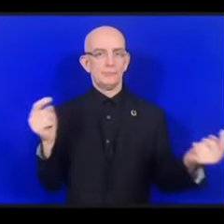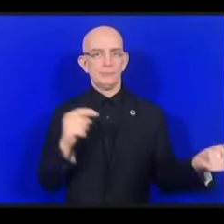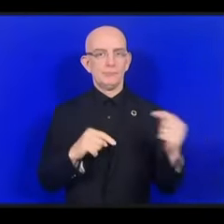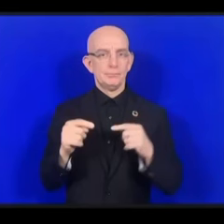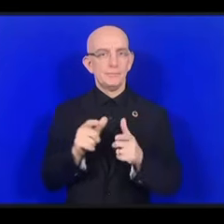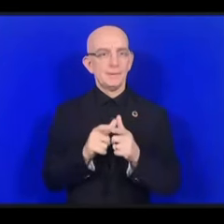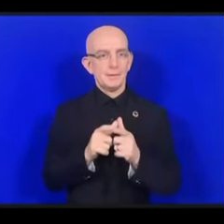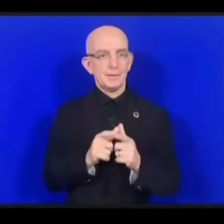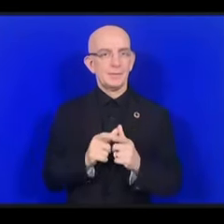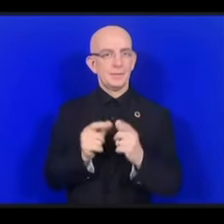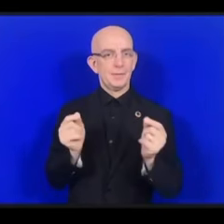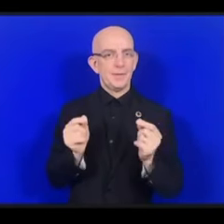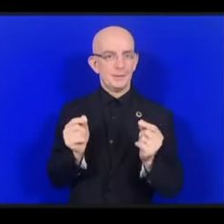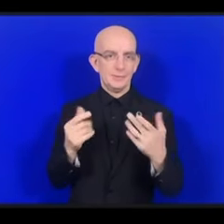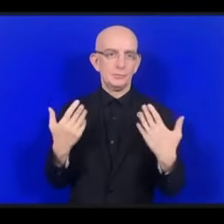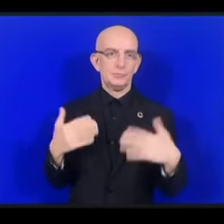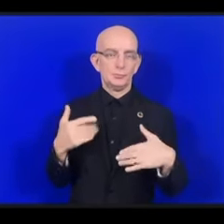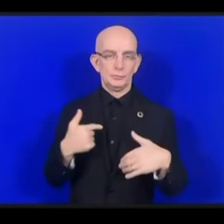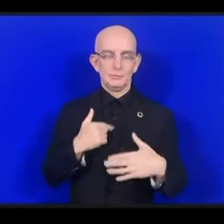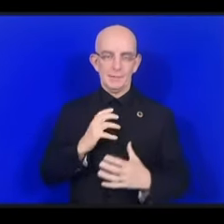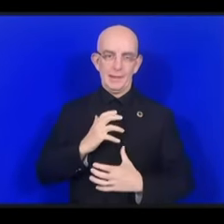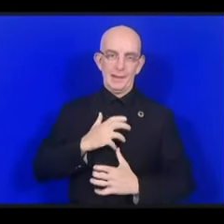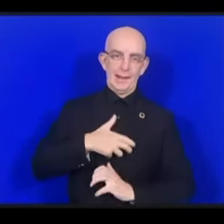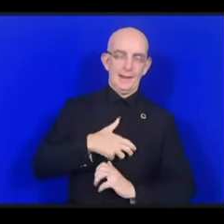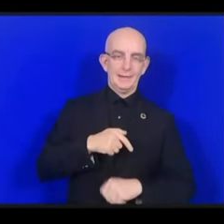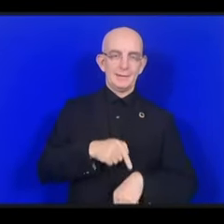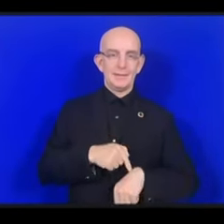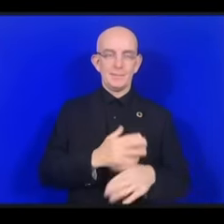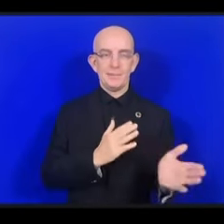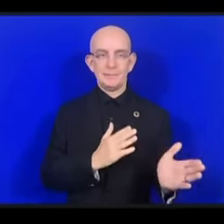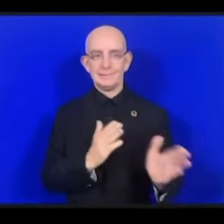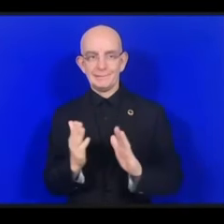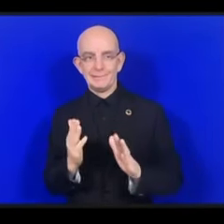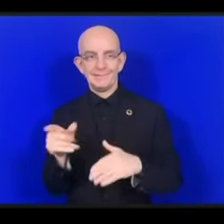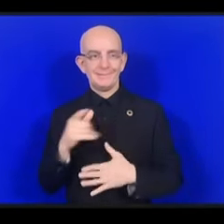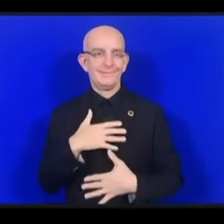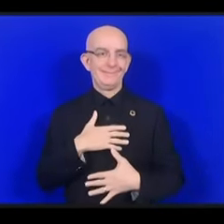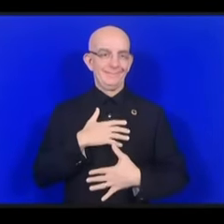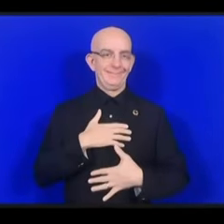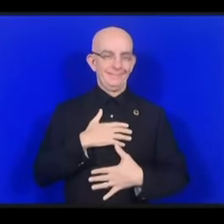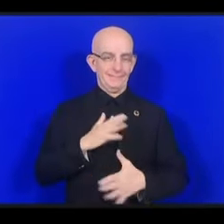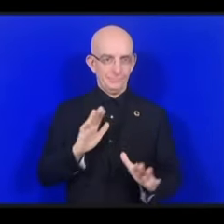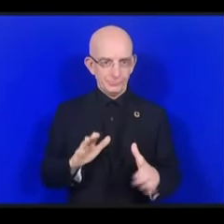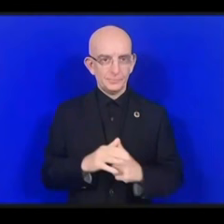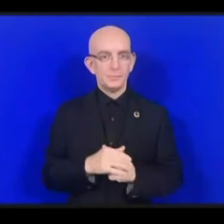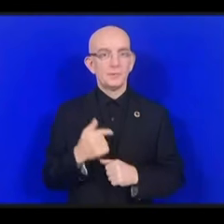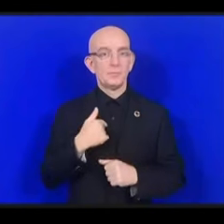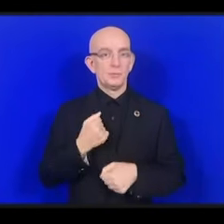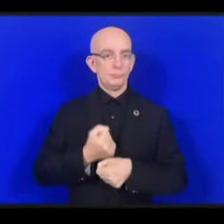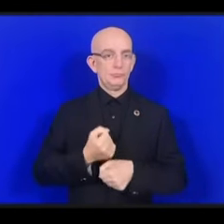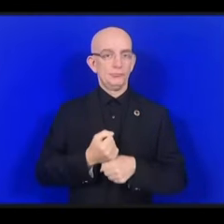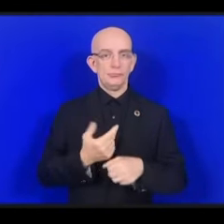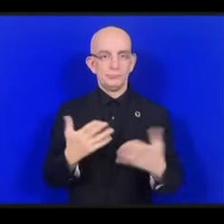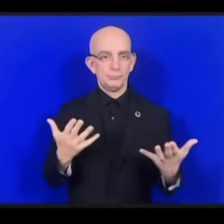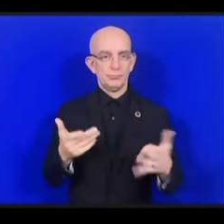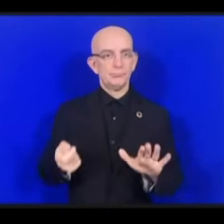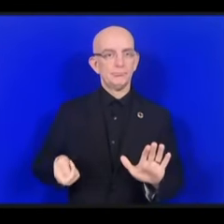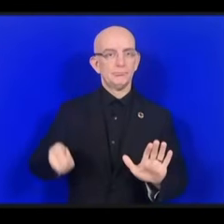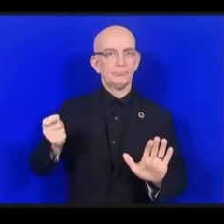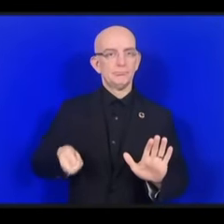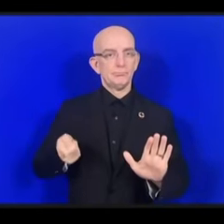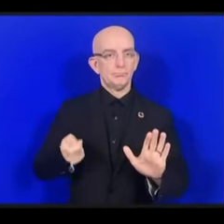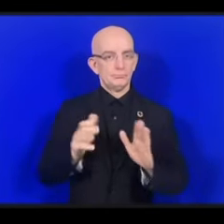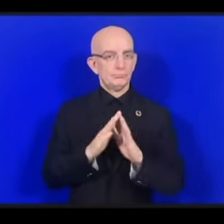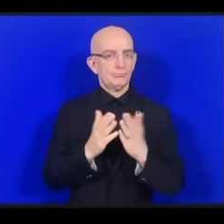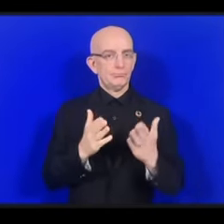youth program held by the Brazilian Internet Steering Committee. And without a doubt, I would not be able to